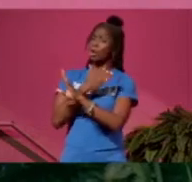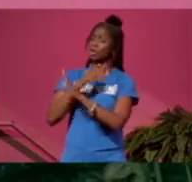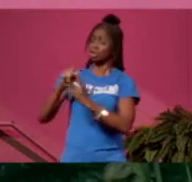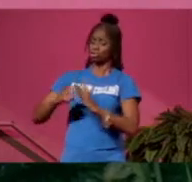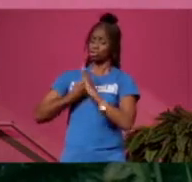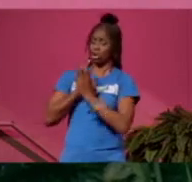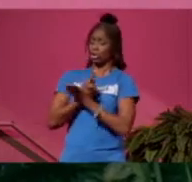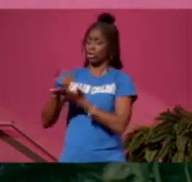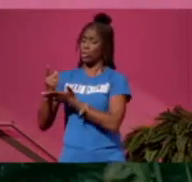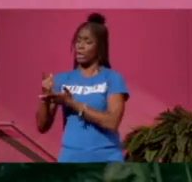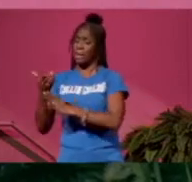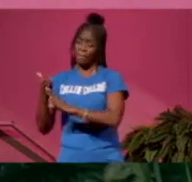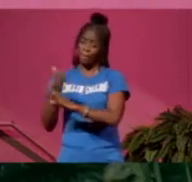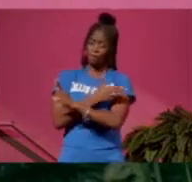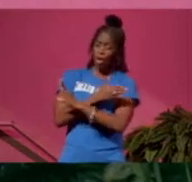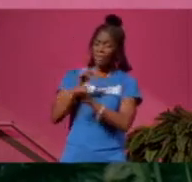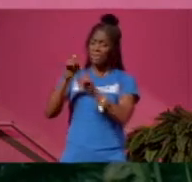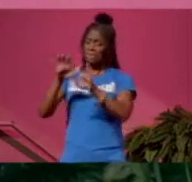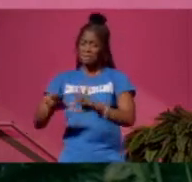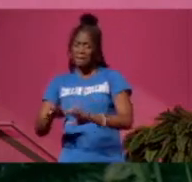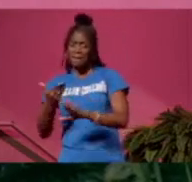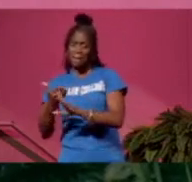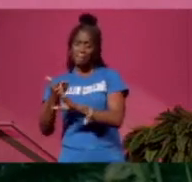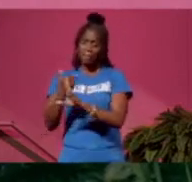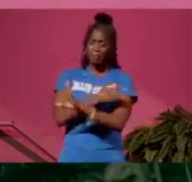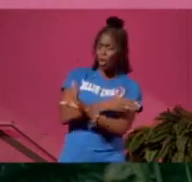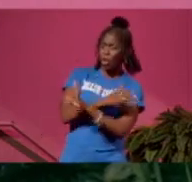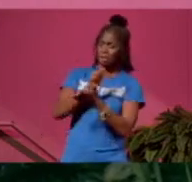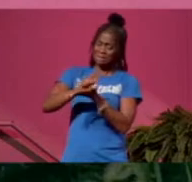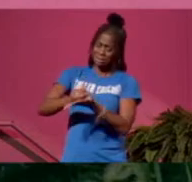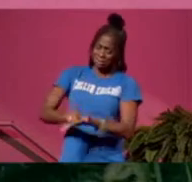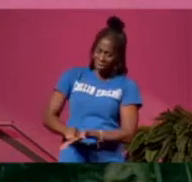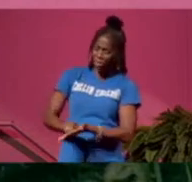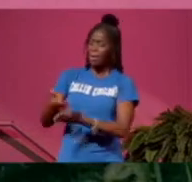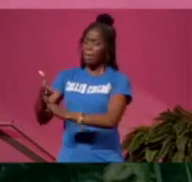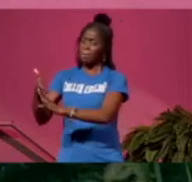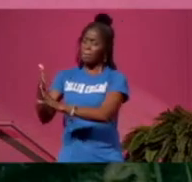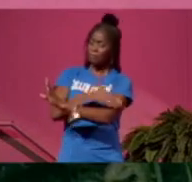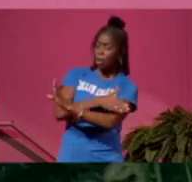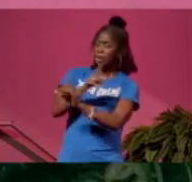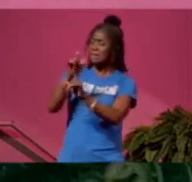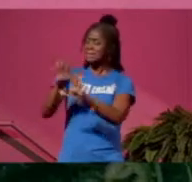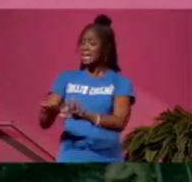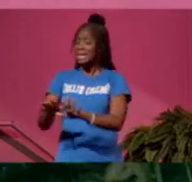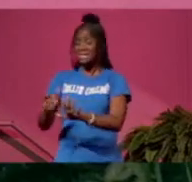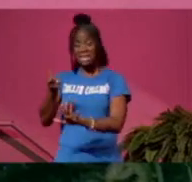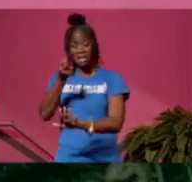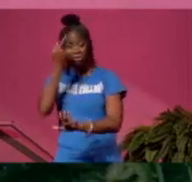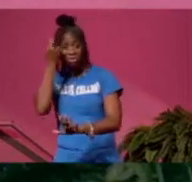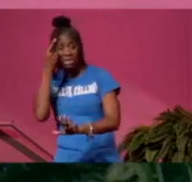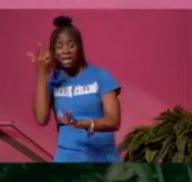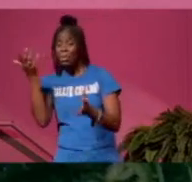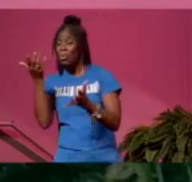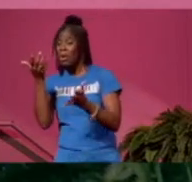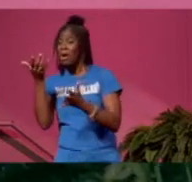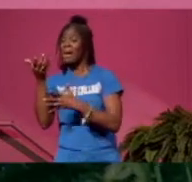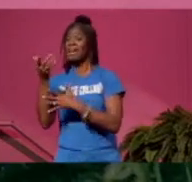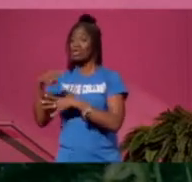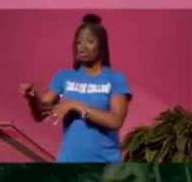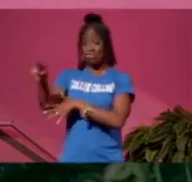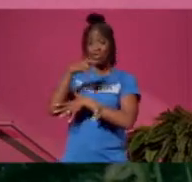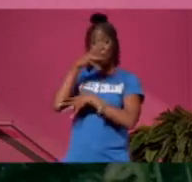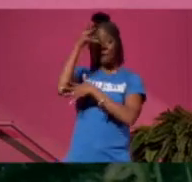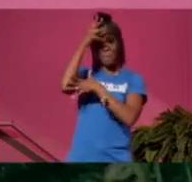challenges, before they take a quiz, before they take one note, before they take one test, child of God, your children need to hear you